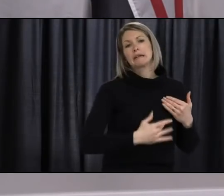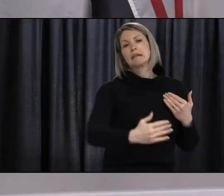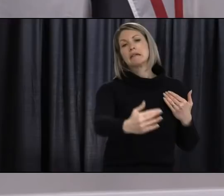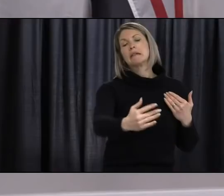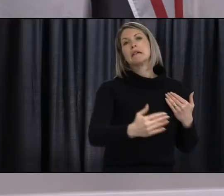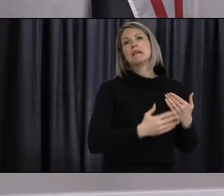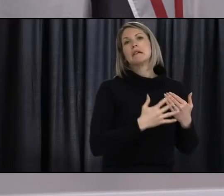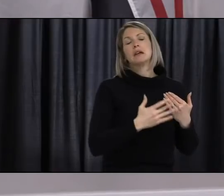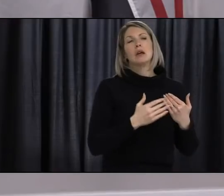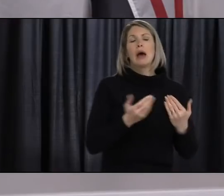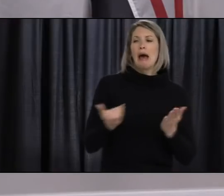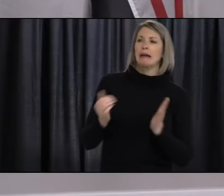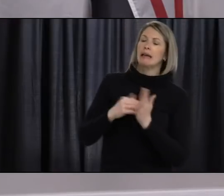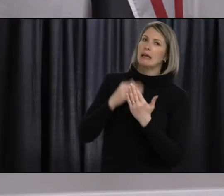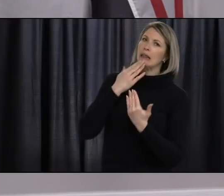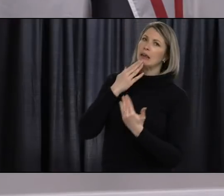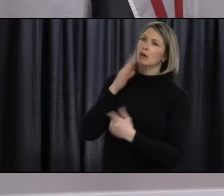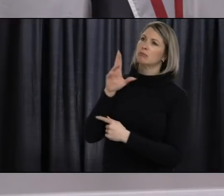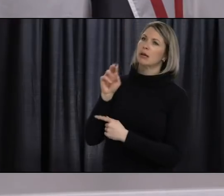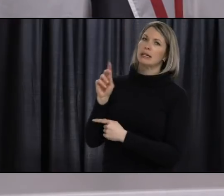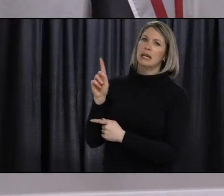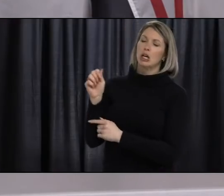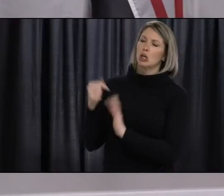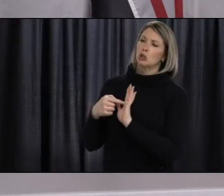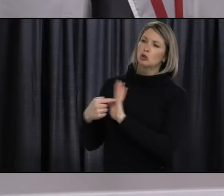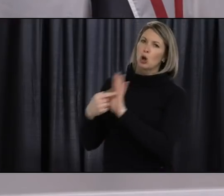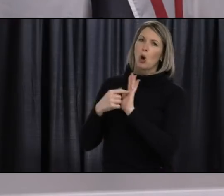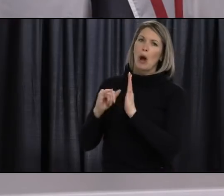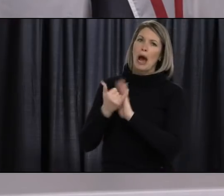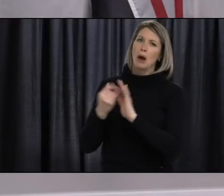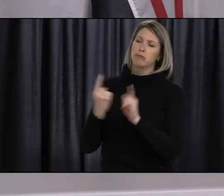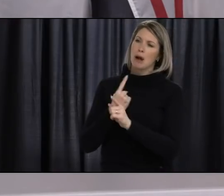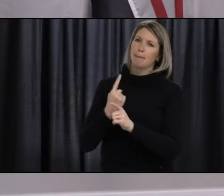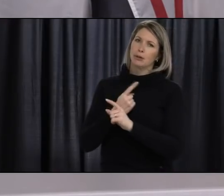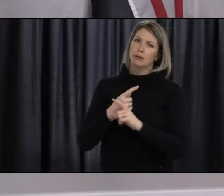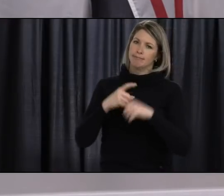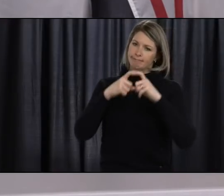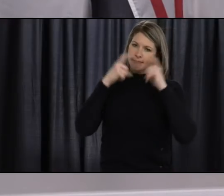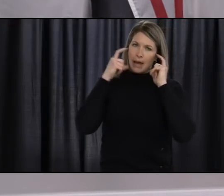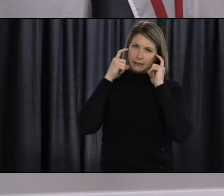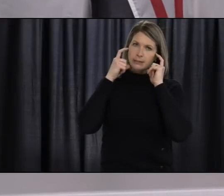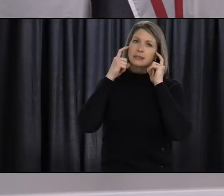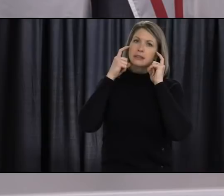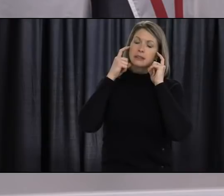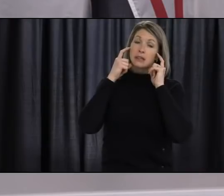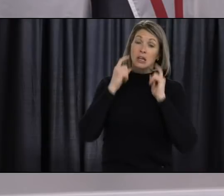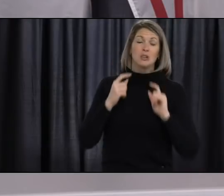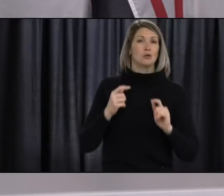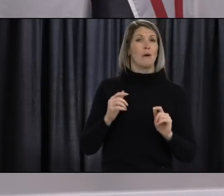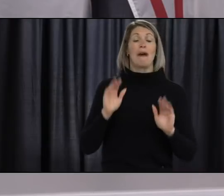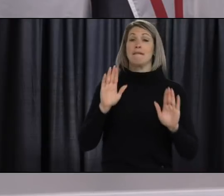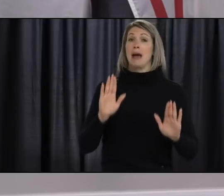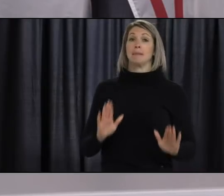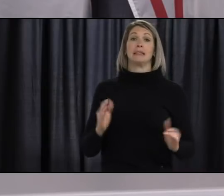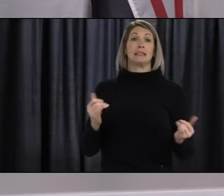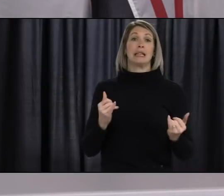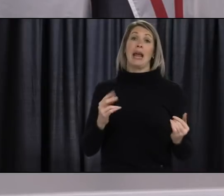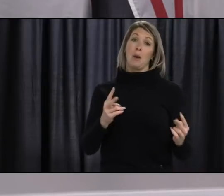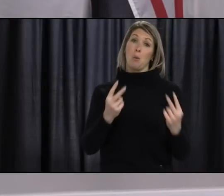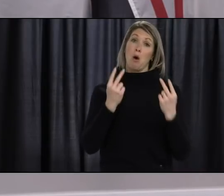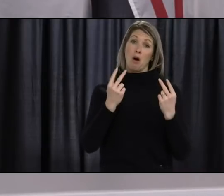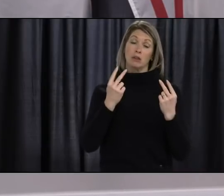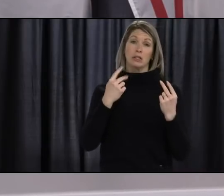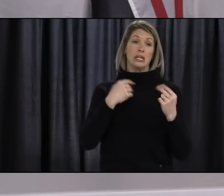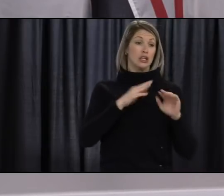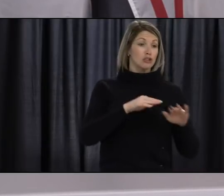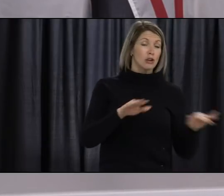on proper fitting of a mask. So it's a great takeaway for everyone in our province of all ages who would like to take the